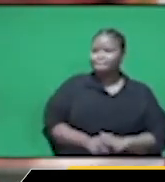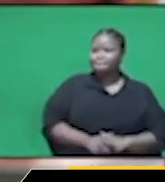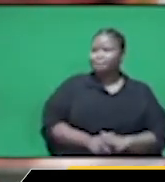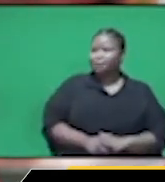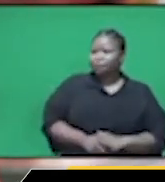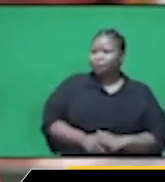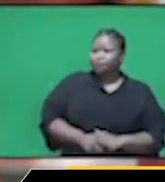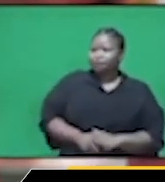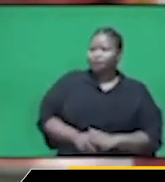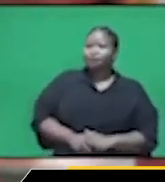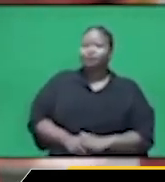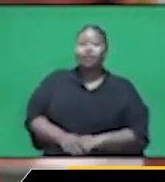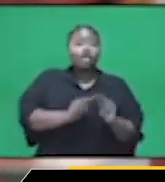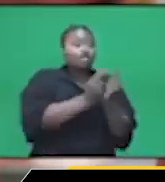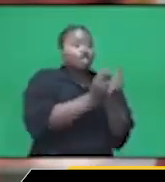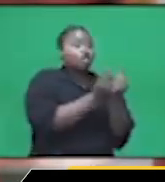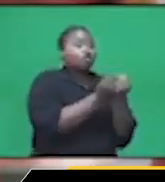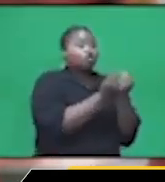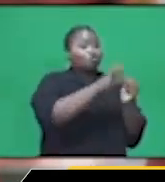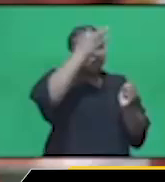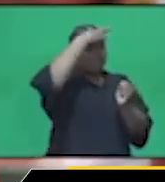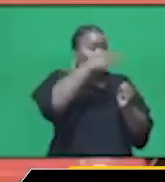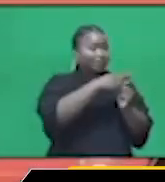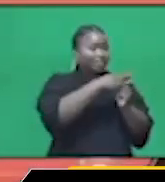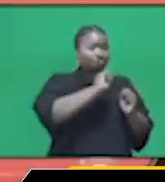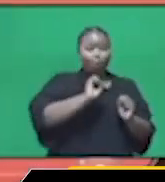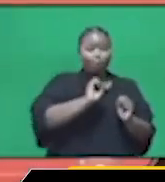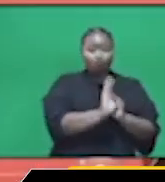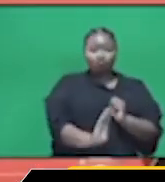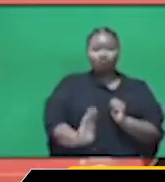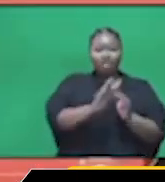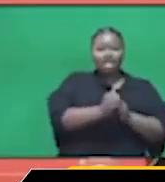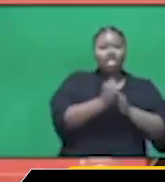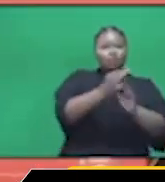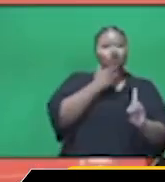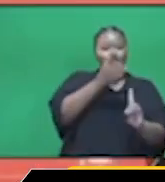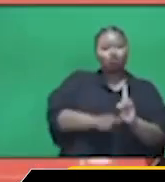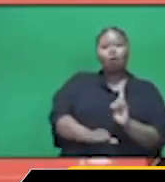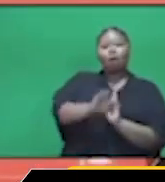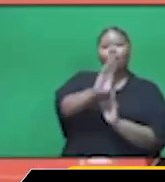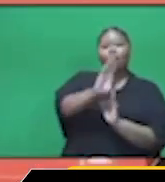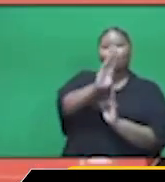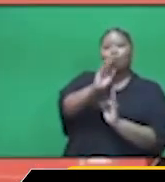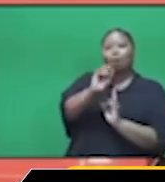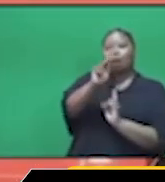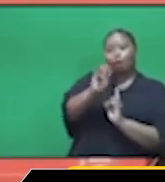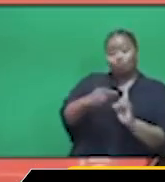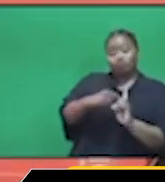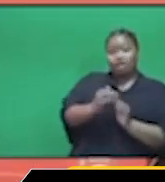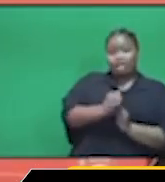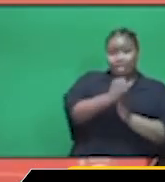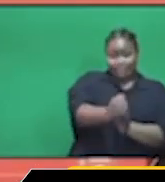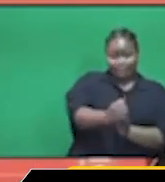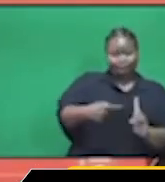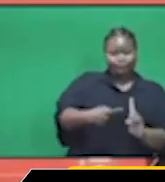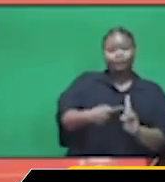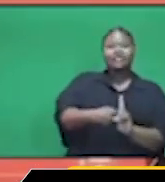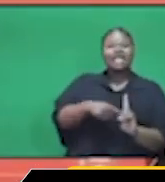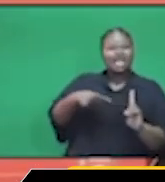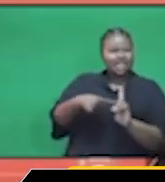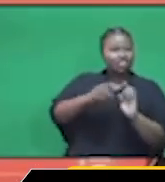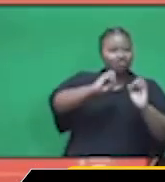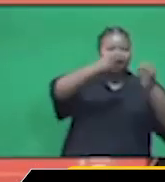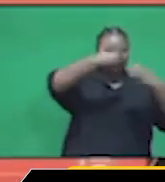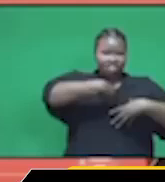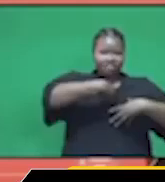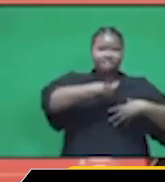The new government in Botswana, led by Advocate Duma Gideon Boko, has lifted the ban